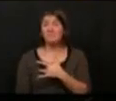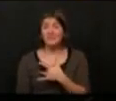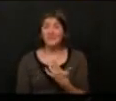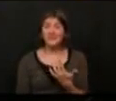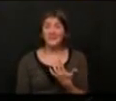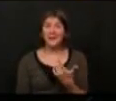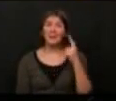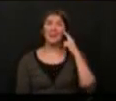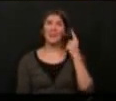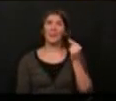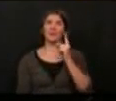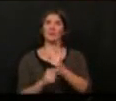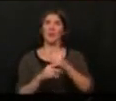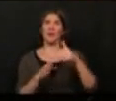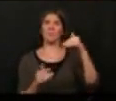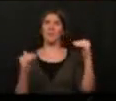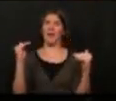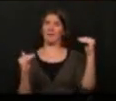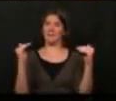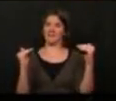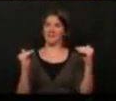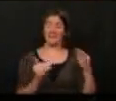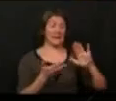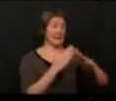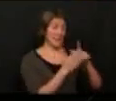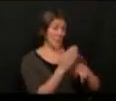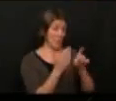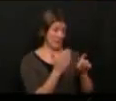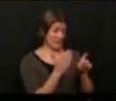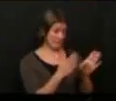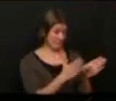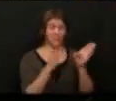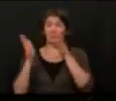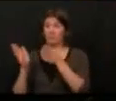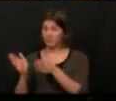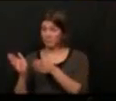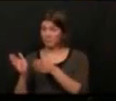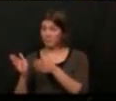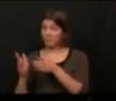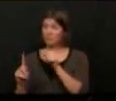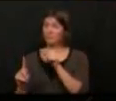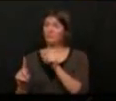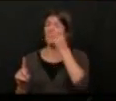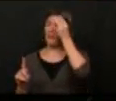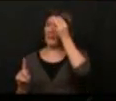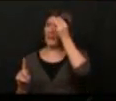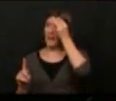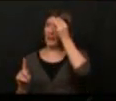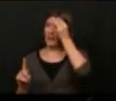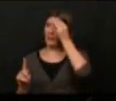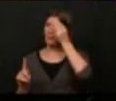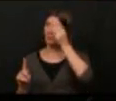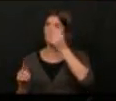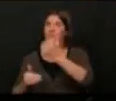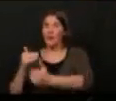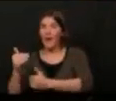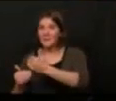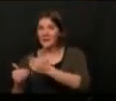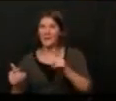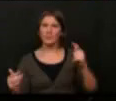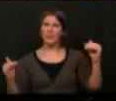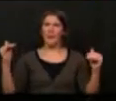between understanding the needs of the town and attending to the process. And I